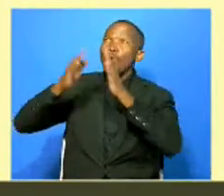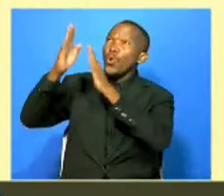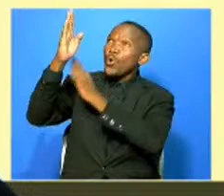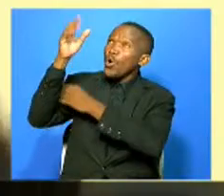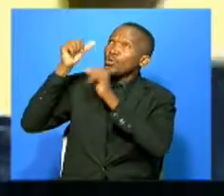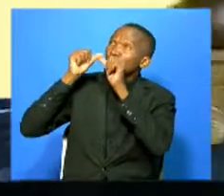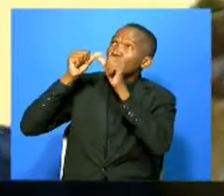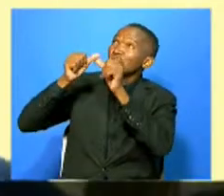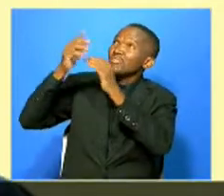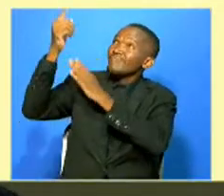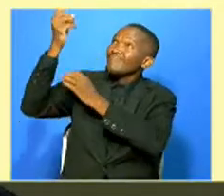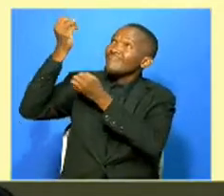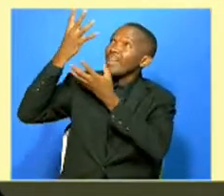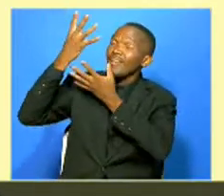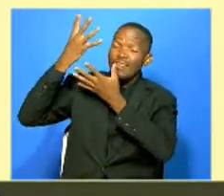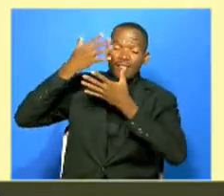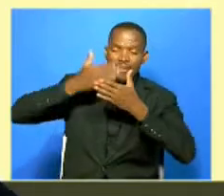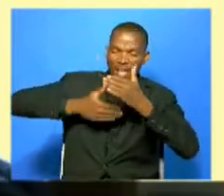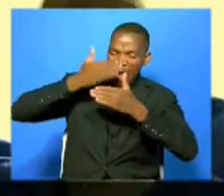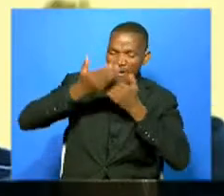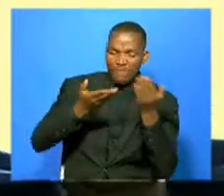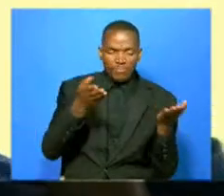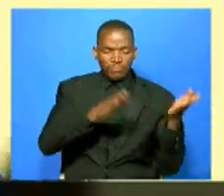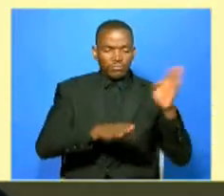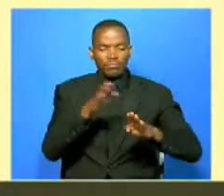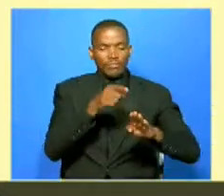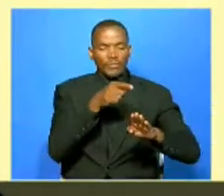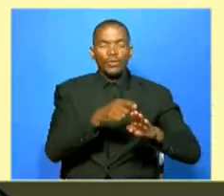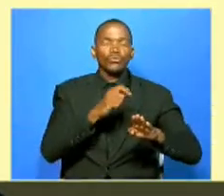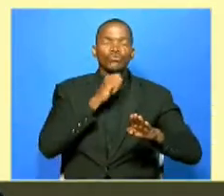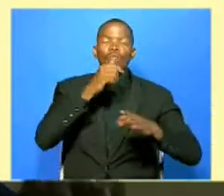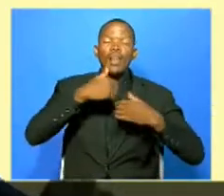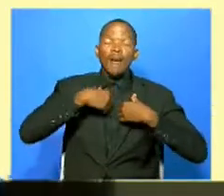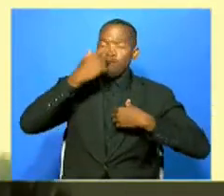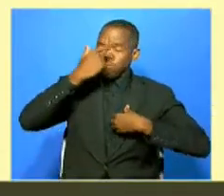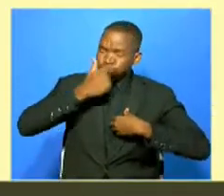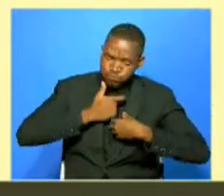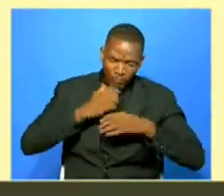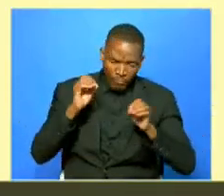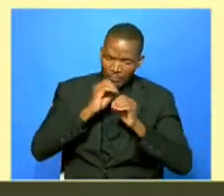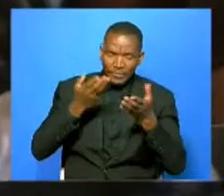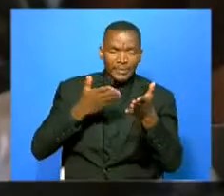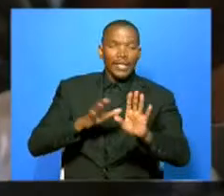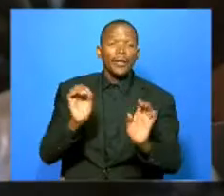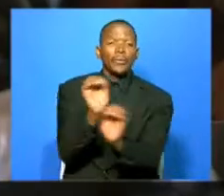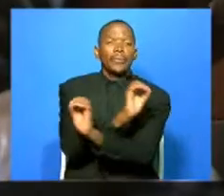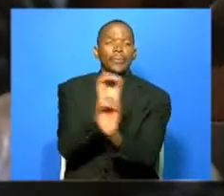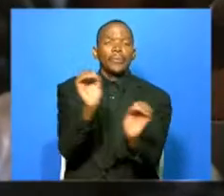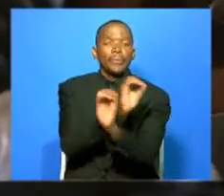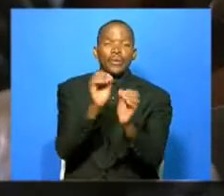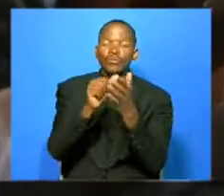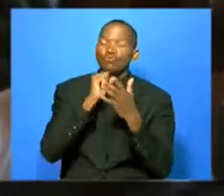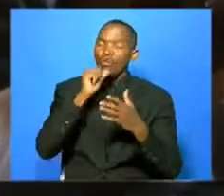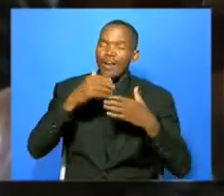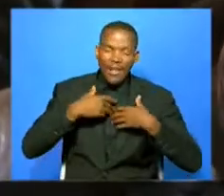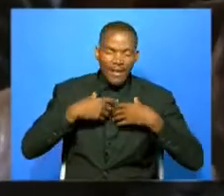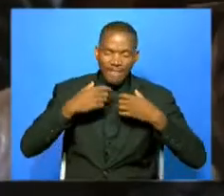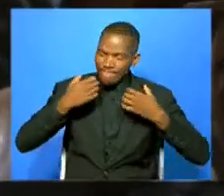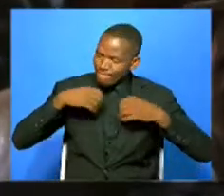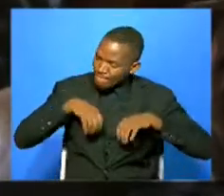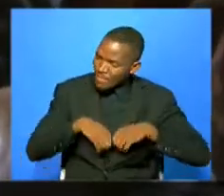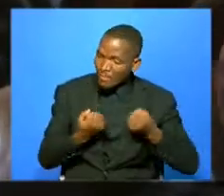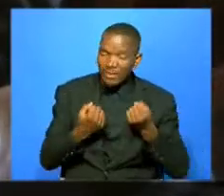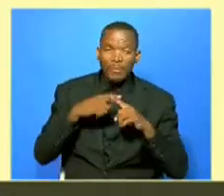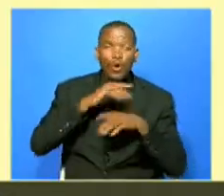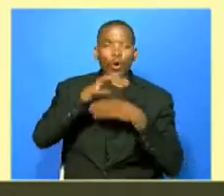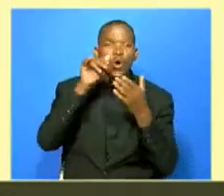o rraa gore ka kwa ga lebitla ga gona le ga e le khutsafalo, ga gona le ga e le leso, ga gona le ga e le kutlwa bothoko. A Modimo o